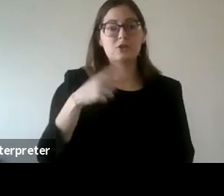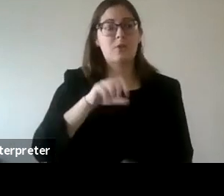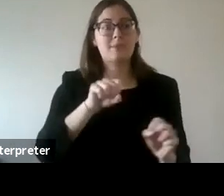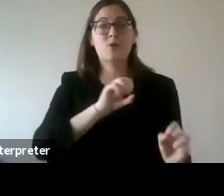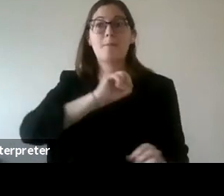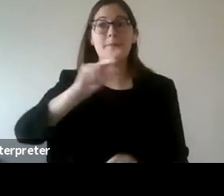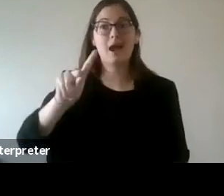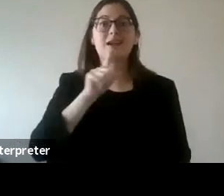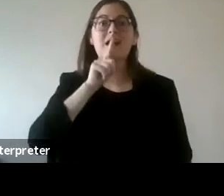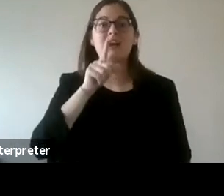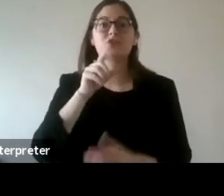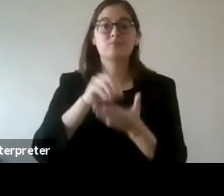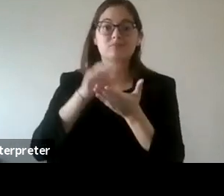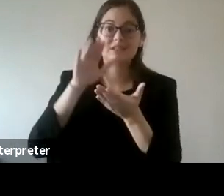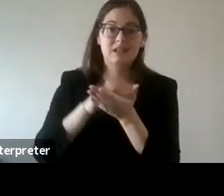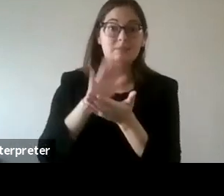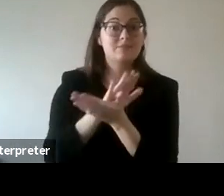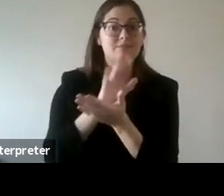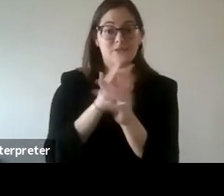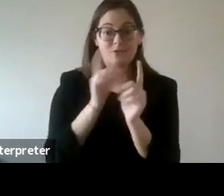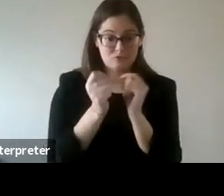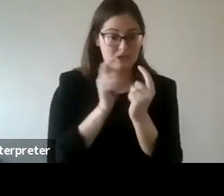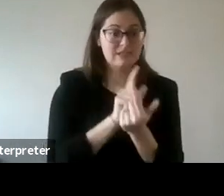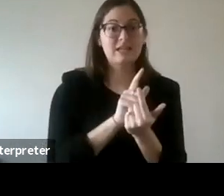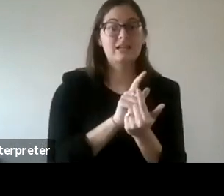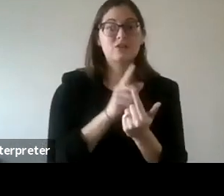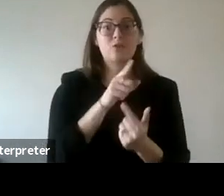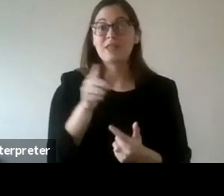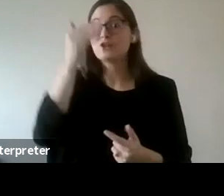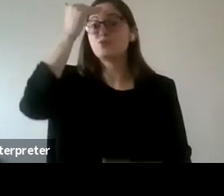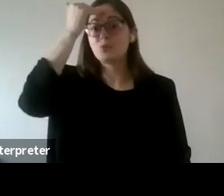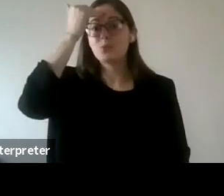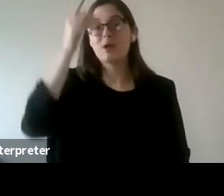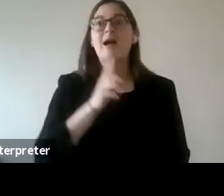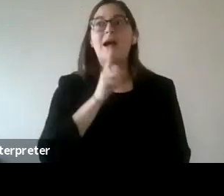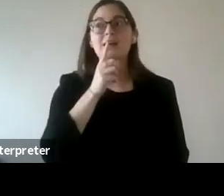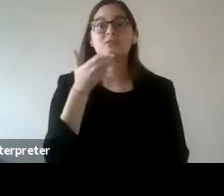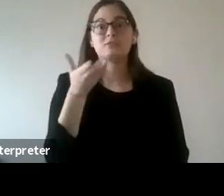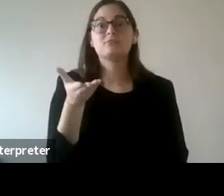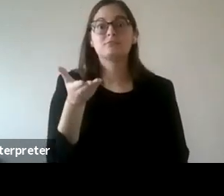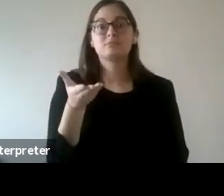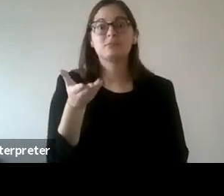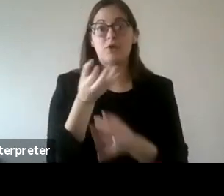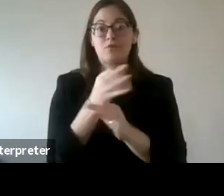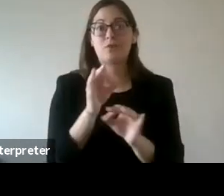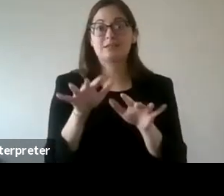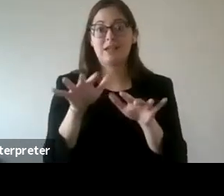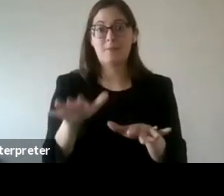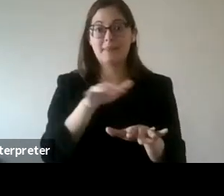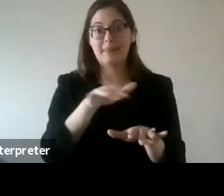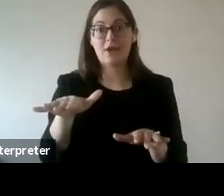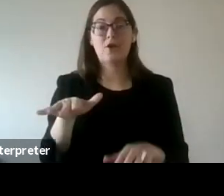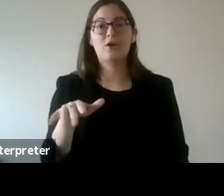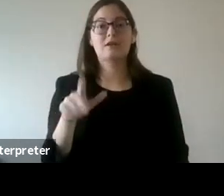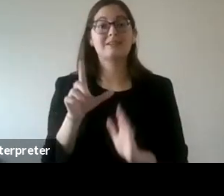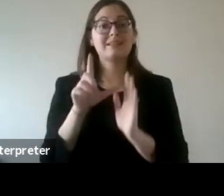get actually documents that were translated to, so that they knew that it actually was a free settlement there. And then later Zora